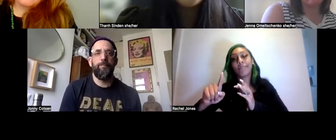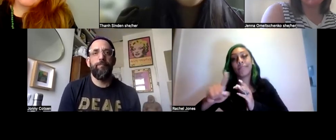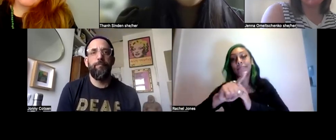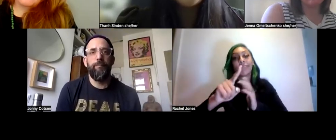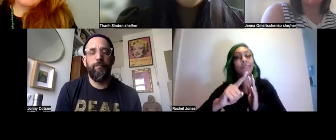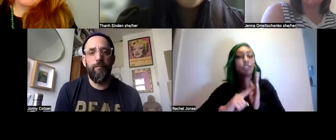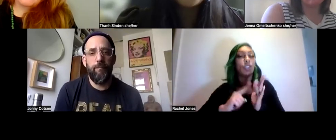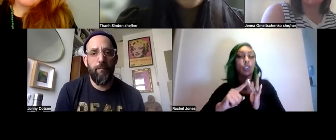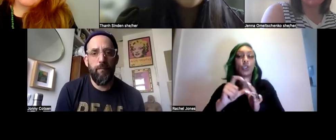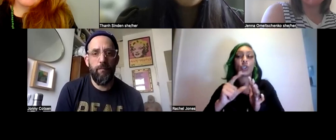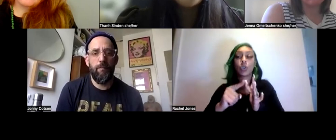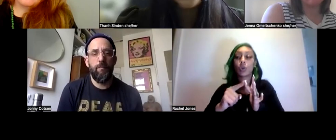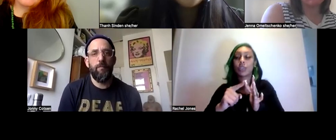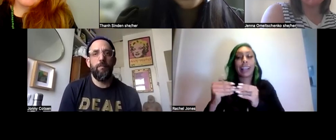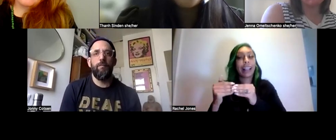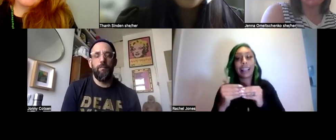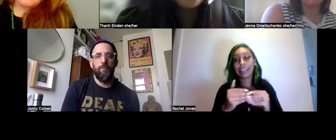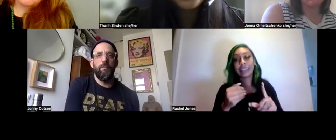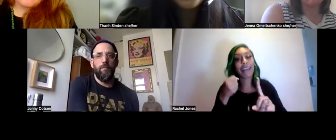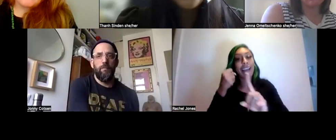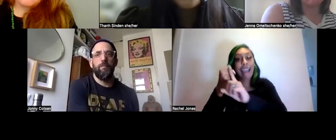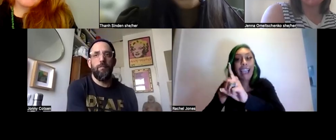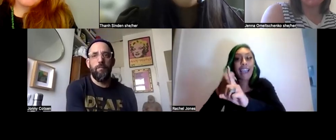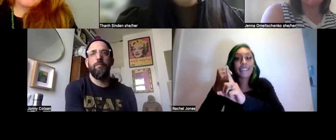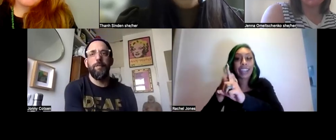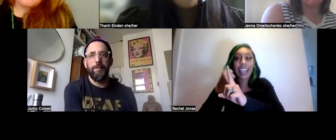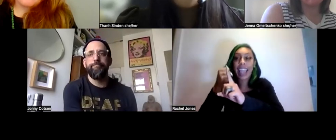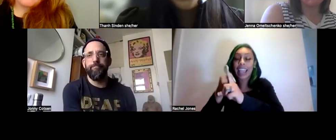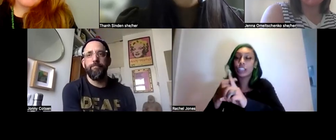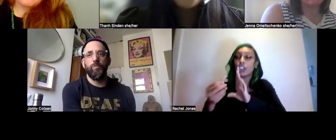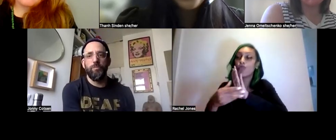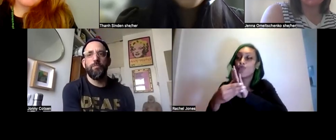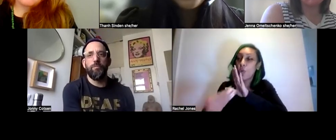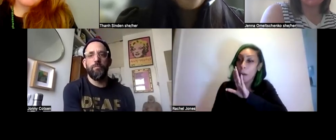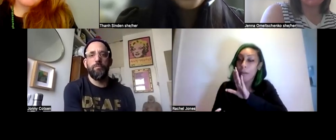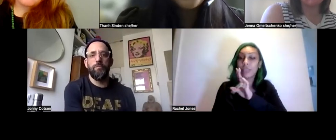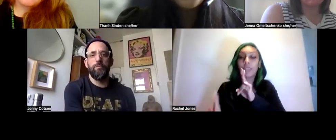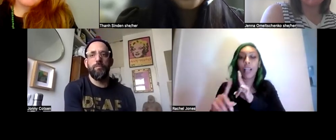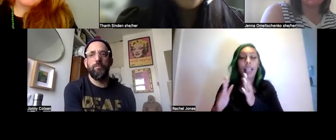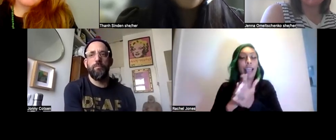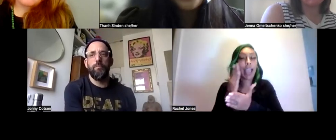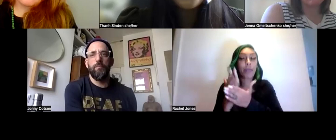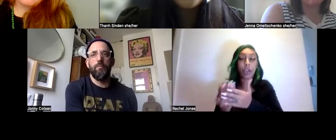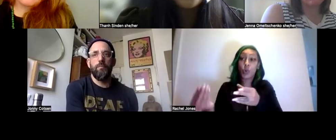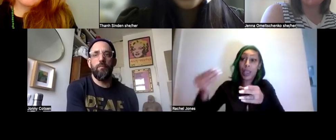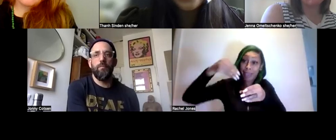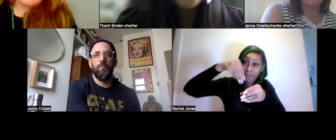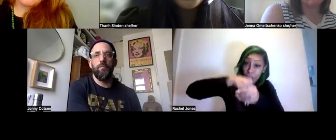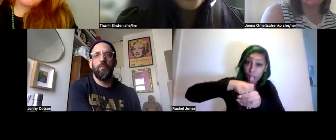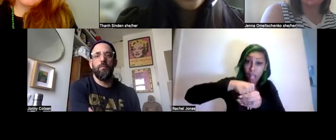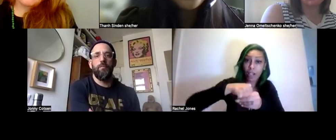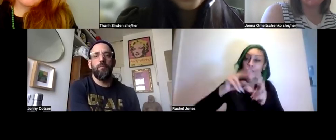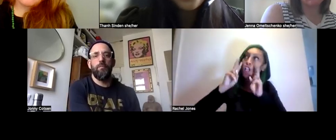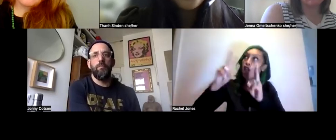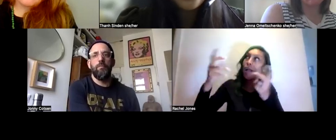Jodi, leadership being kind of really advocating, role modeling, and ensuring that's embedded, and looking at